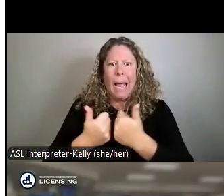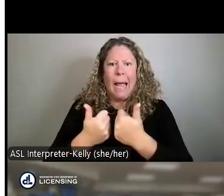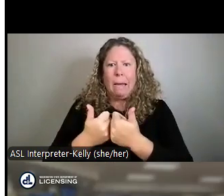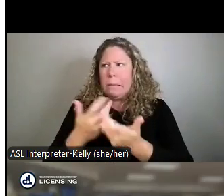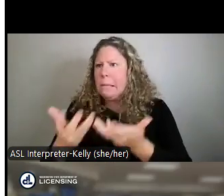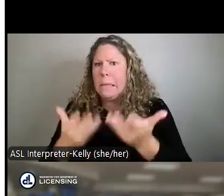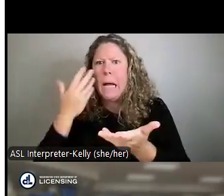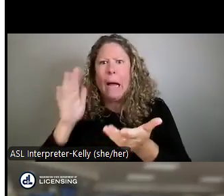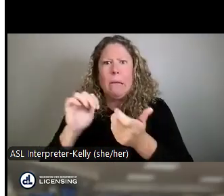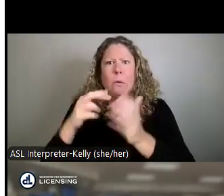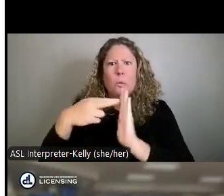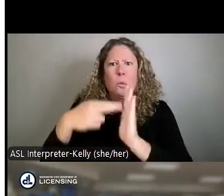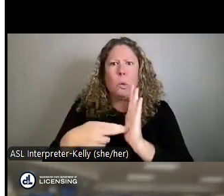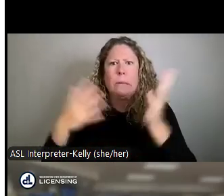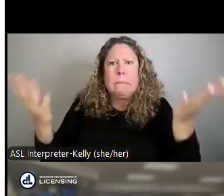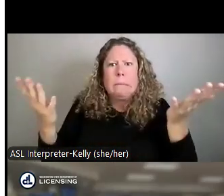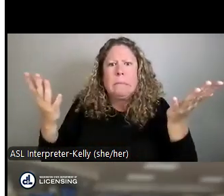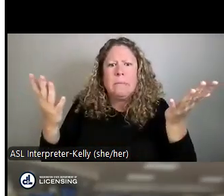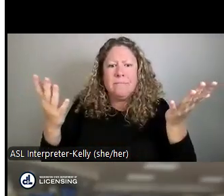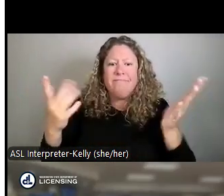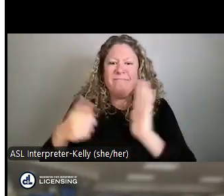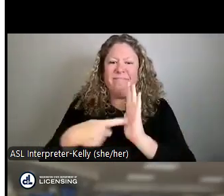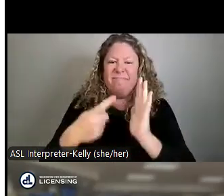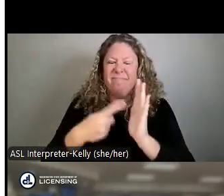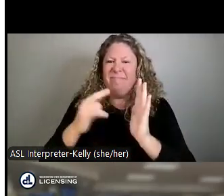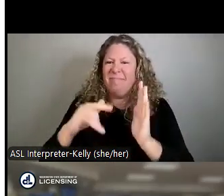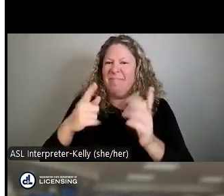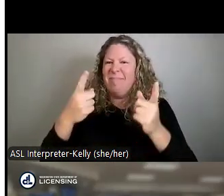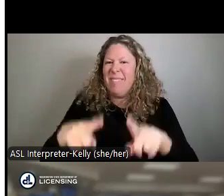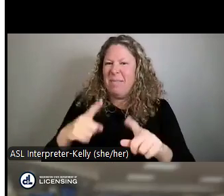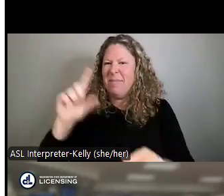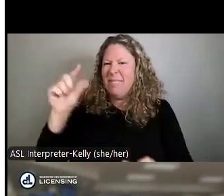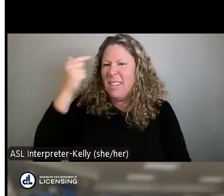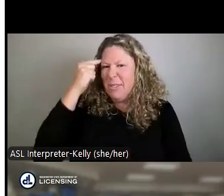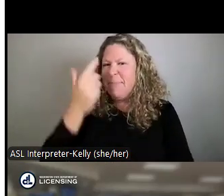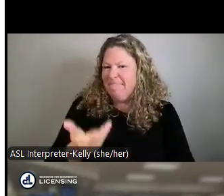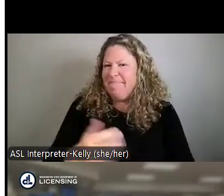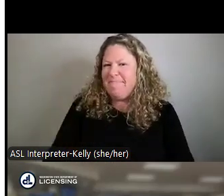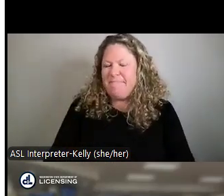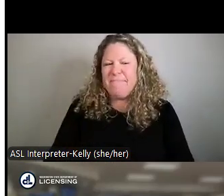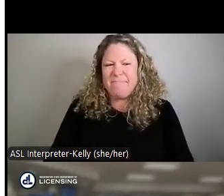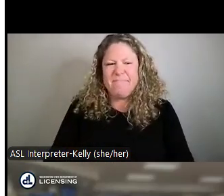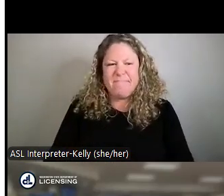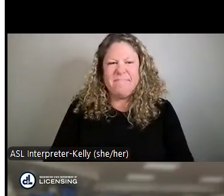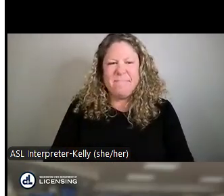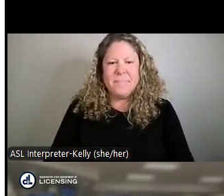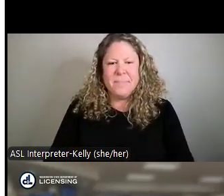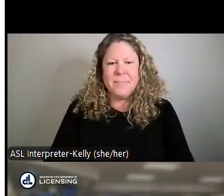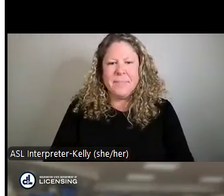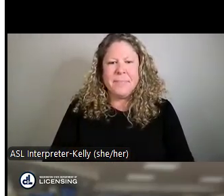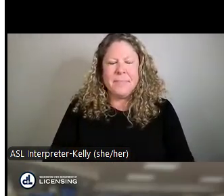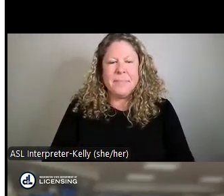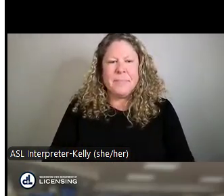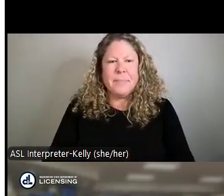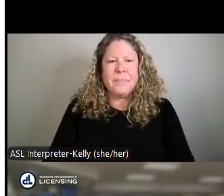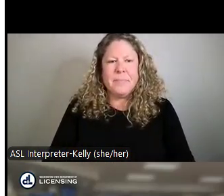of the rules, which unfortunately sometimes happens in government. So let's talk for a moment about why